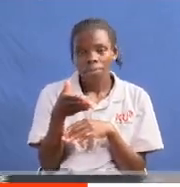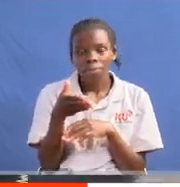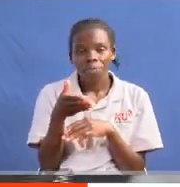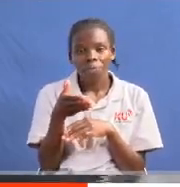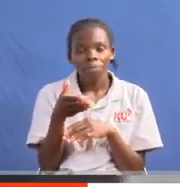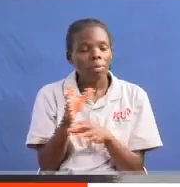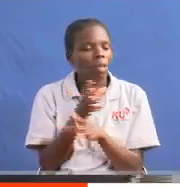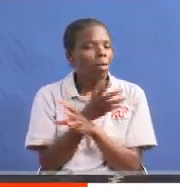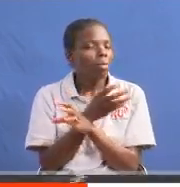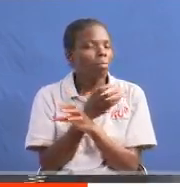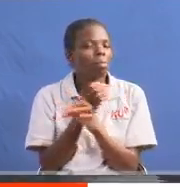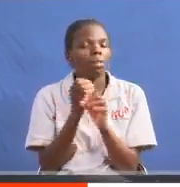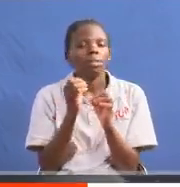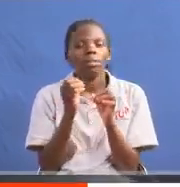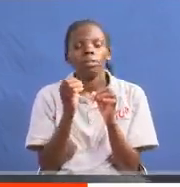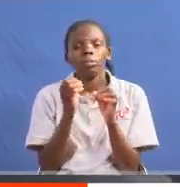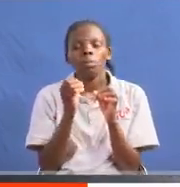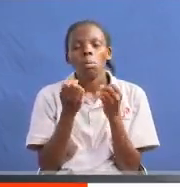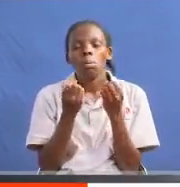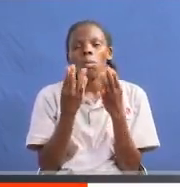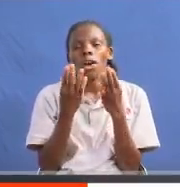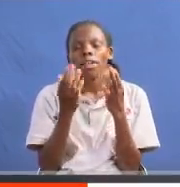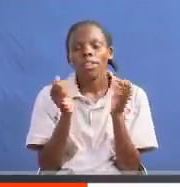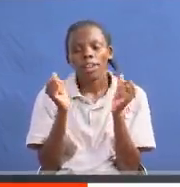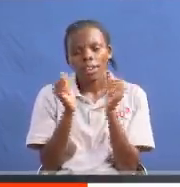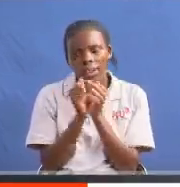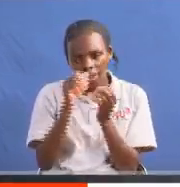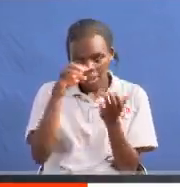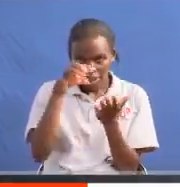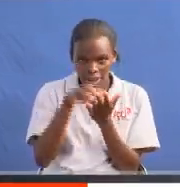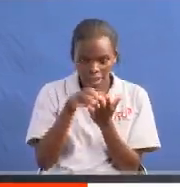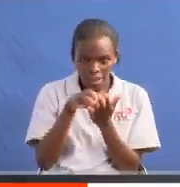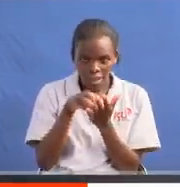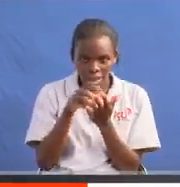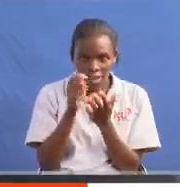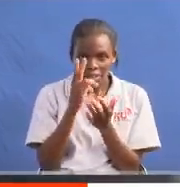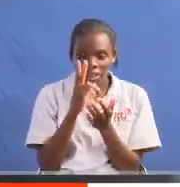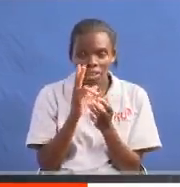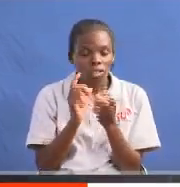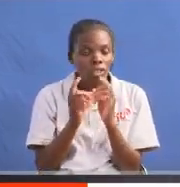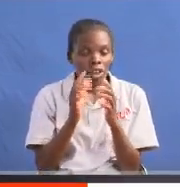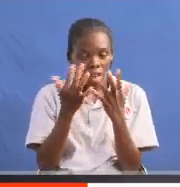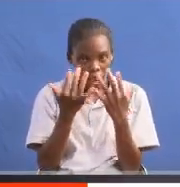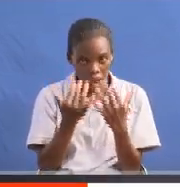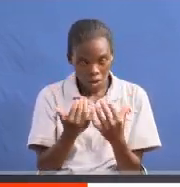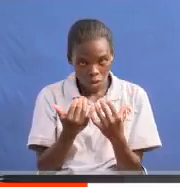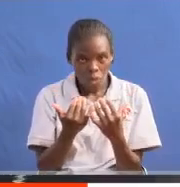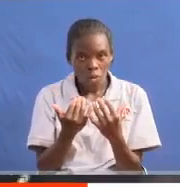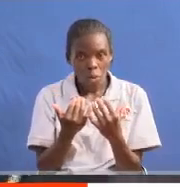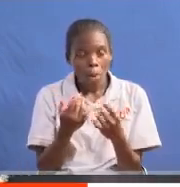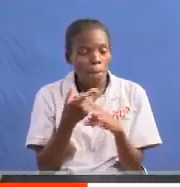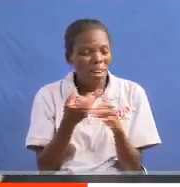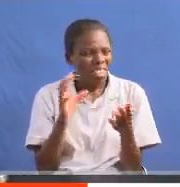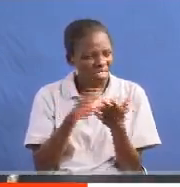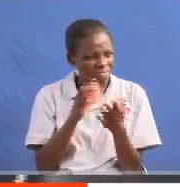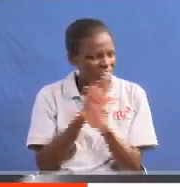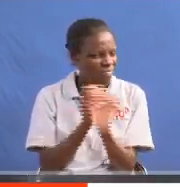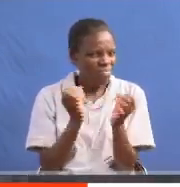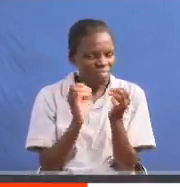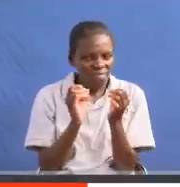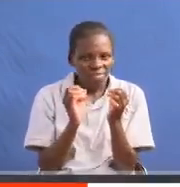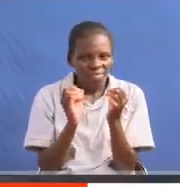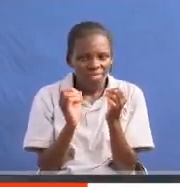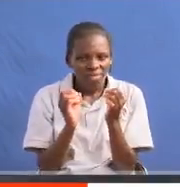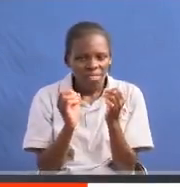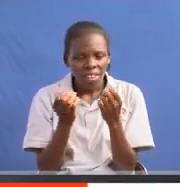I have never been convicted, na I had more than 10 cases vile media mnaongea sahi. But I've never been convicted by any case. Ukisema